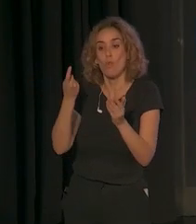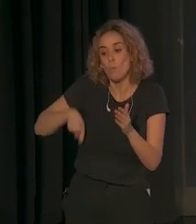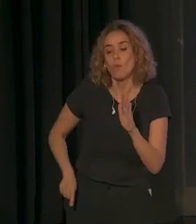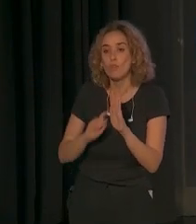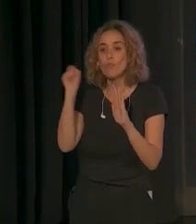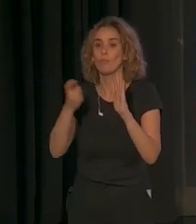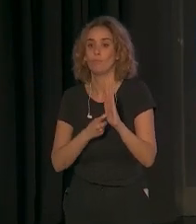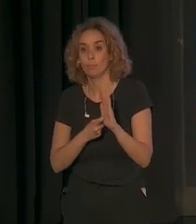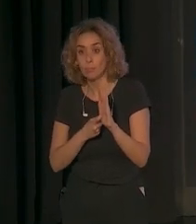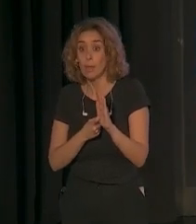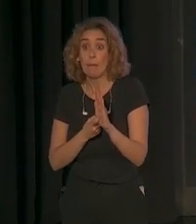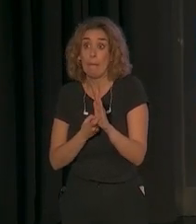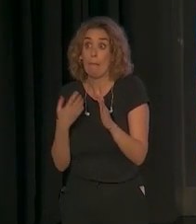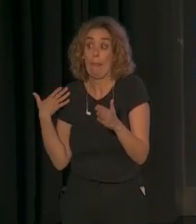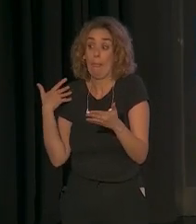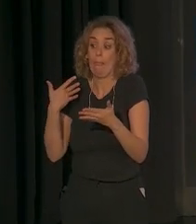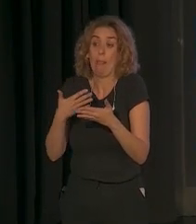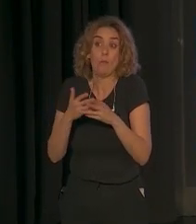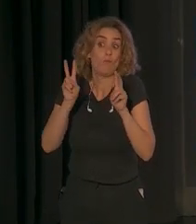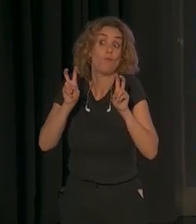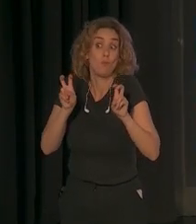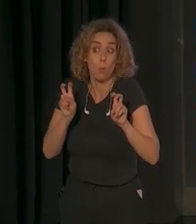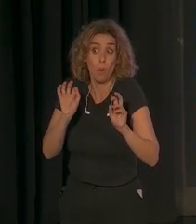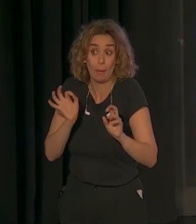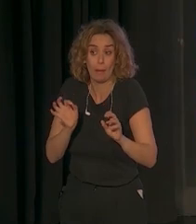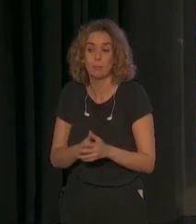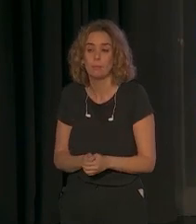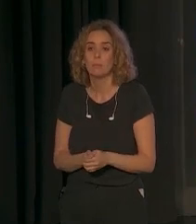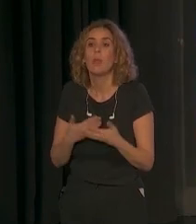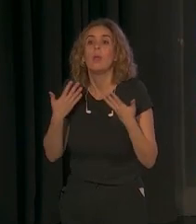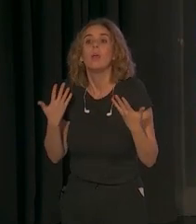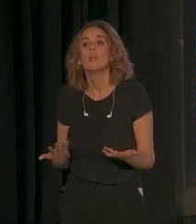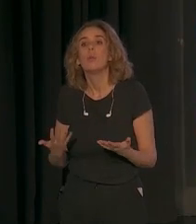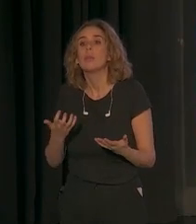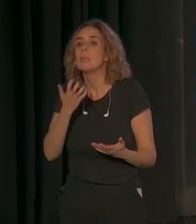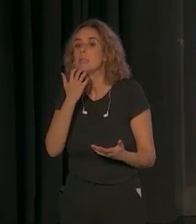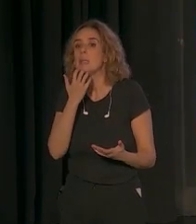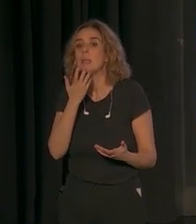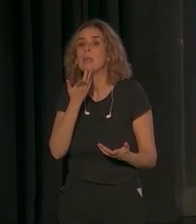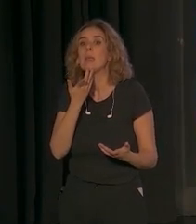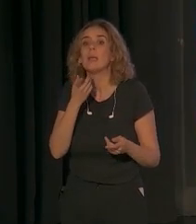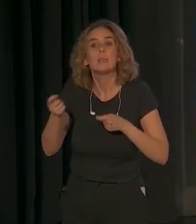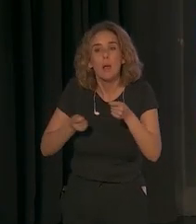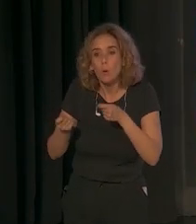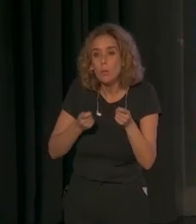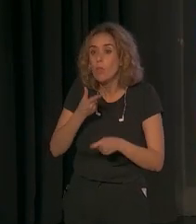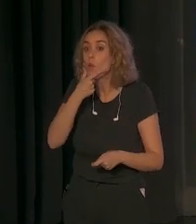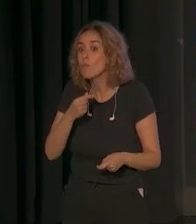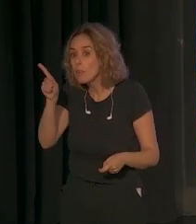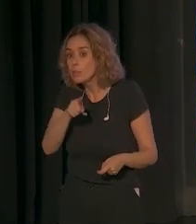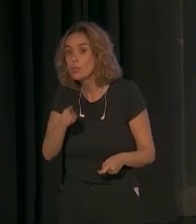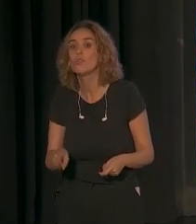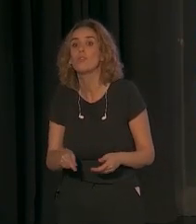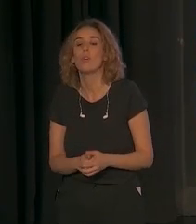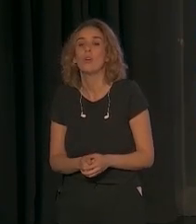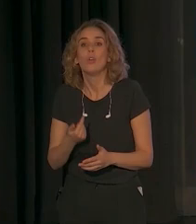and bridge that gap between all the professionals they're meeting that were not part of their lives till then. So my